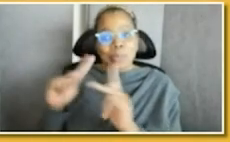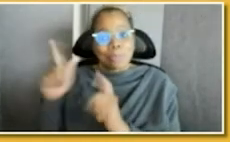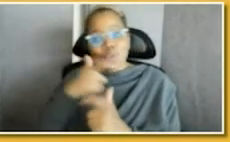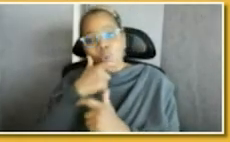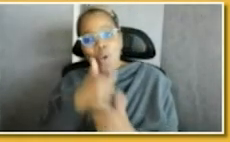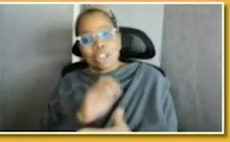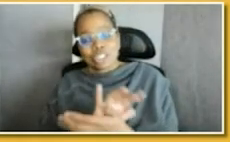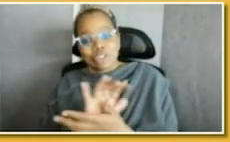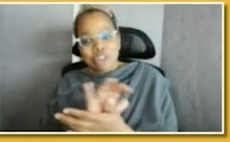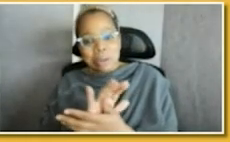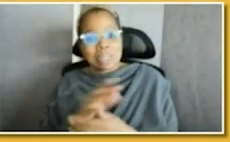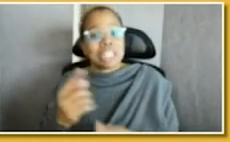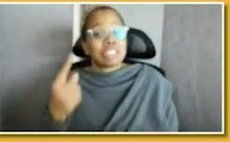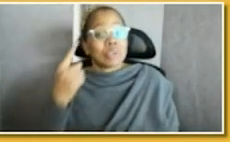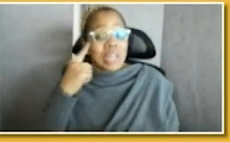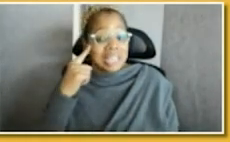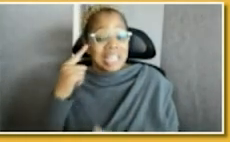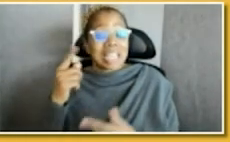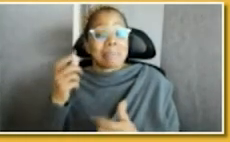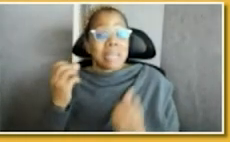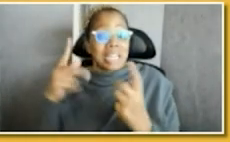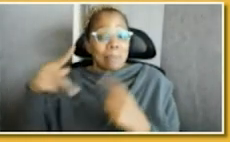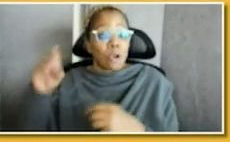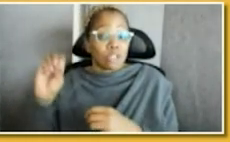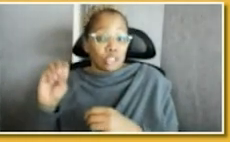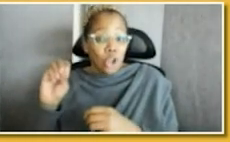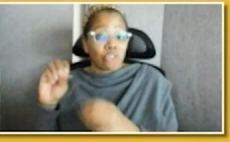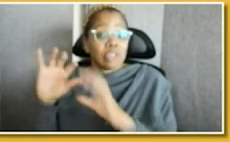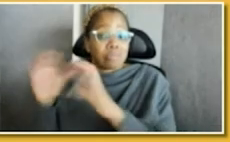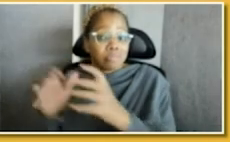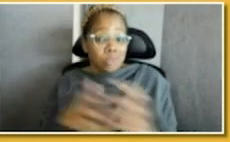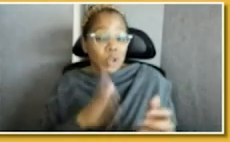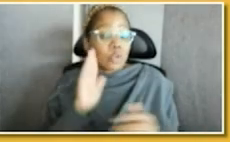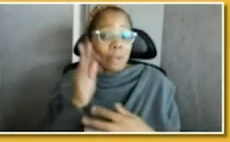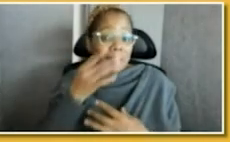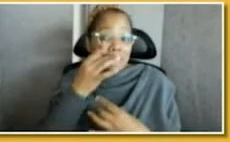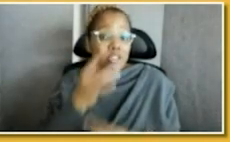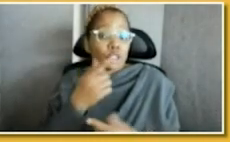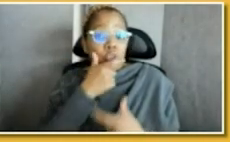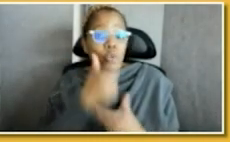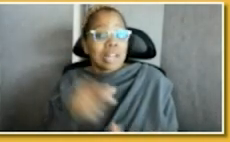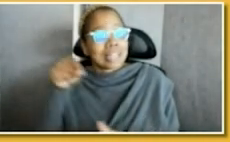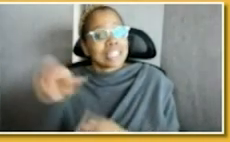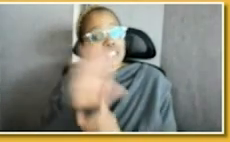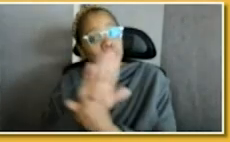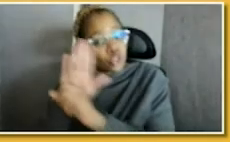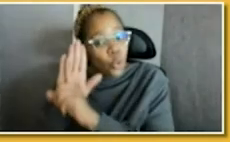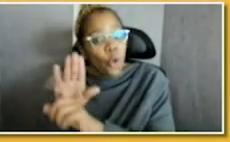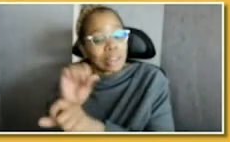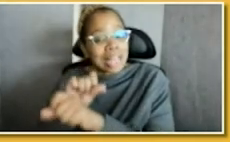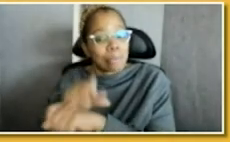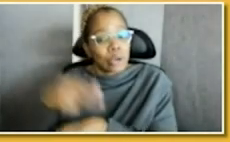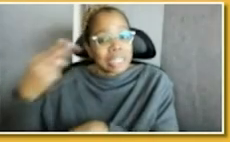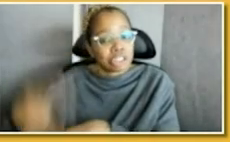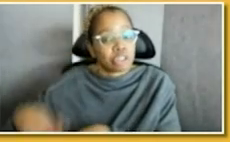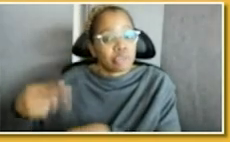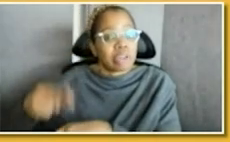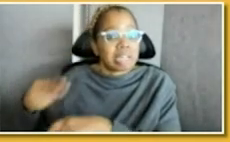their membership know about, you know, this is the history, this is your labor history, and this is what it's led up to.